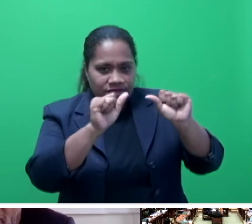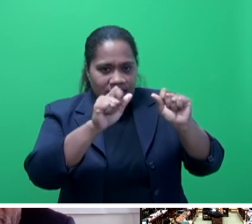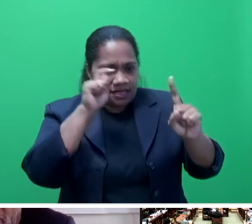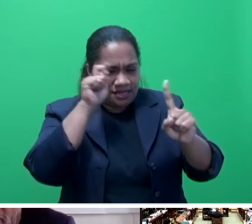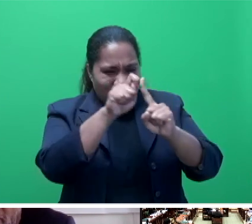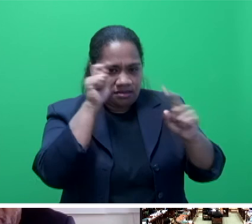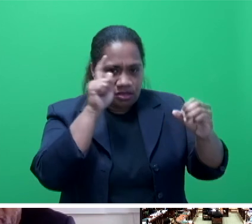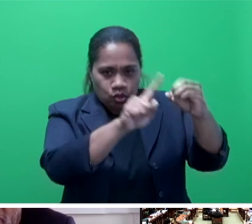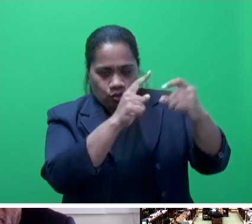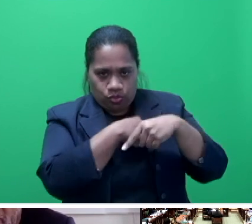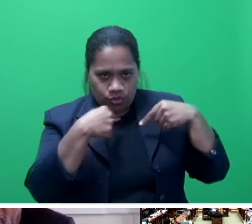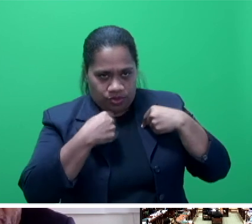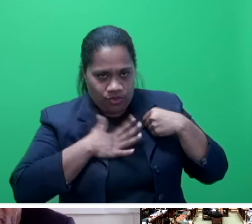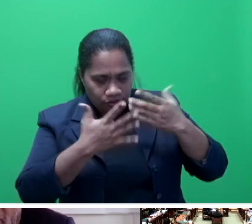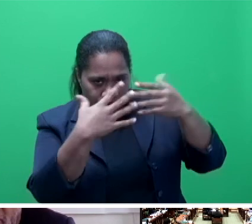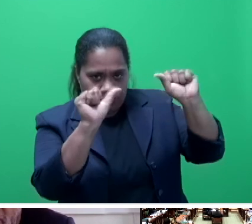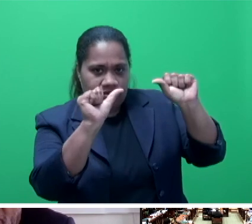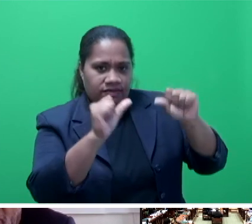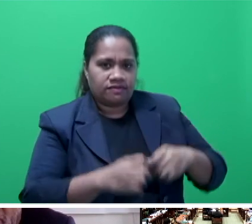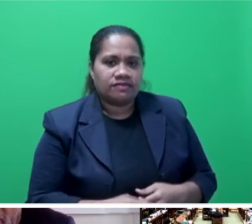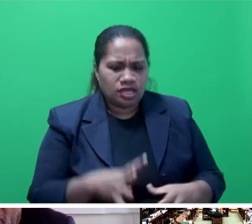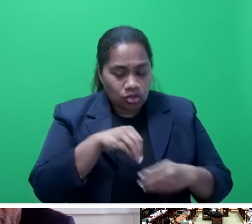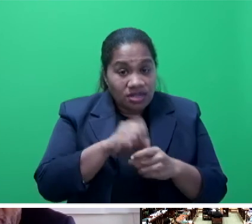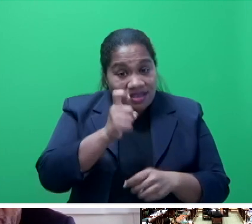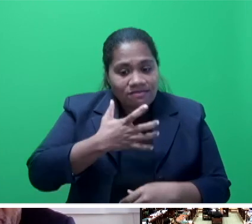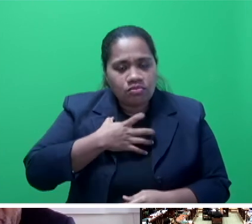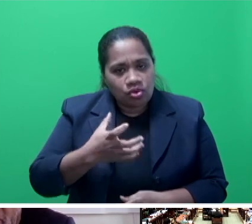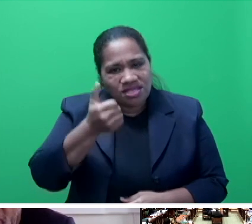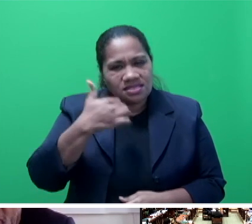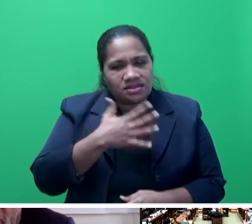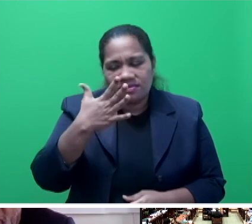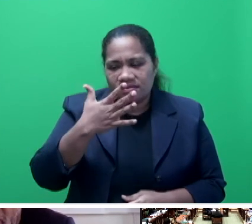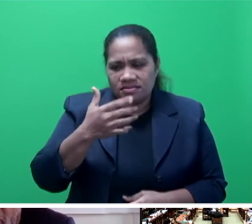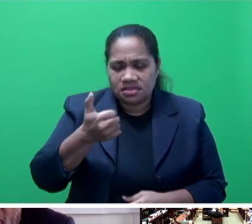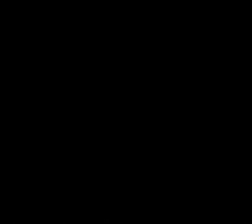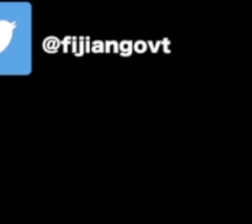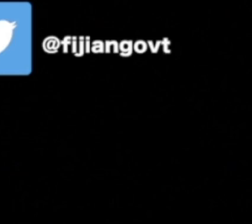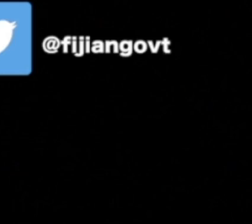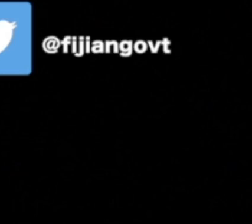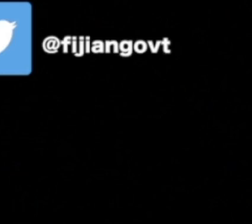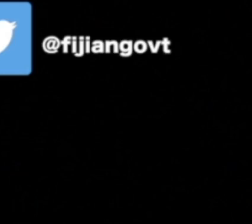achieved, including if it has to be more than 600,000 or 650,000. I thank you, Honourable Speaker.